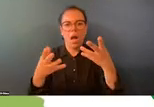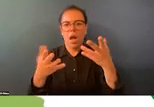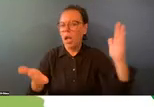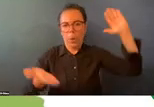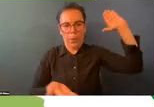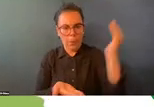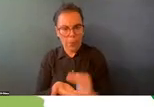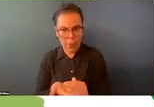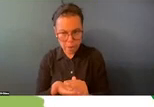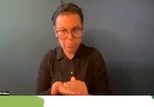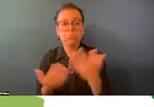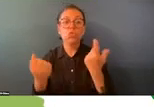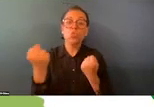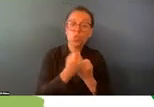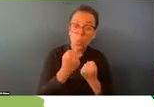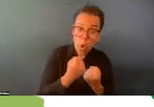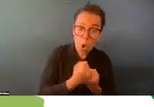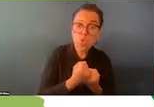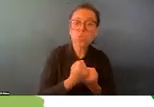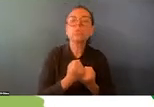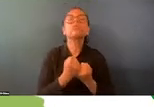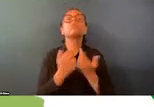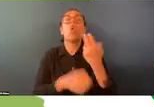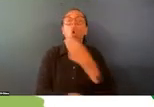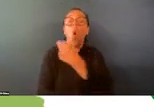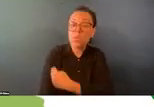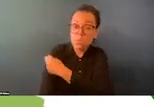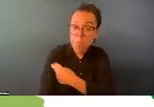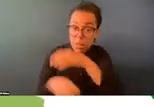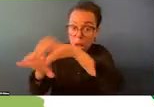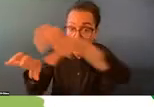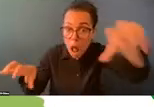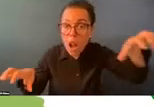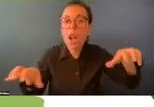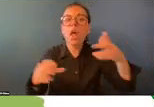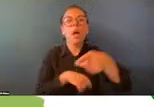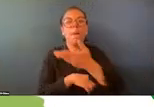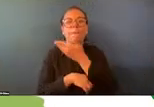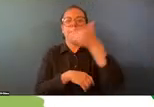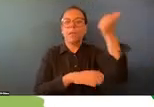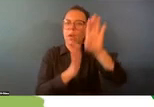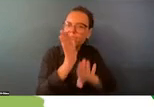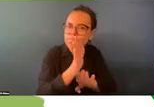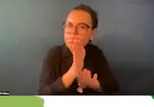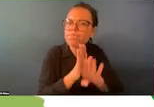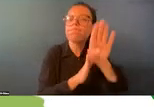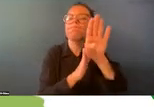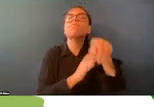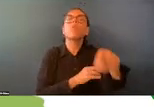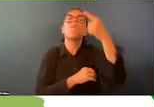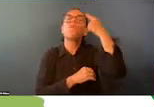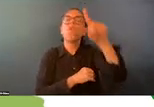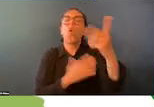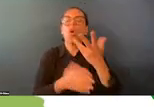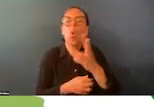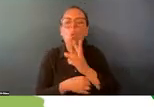multi-cycle funding agreement will support the construction and operation of the ward systems in these hospitals, which will help to improve sanitation